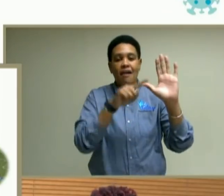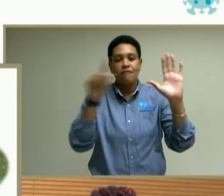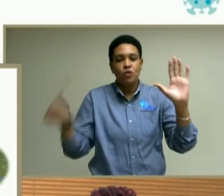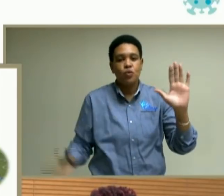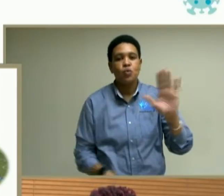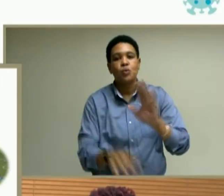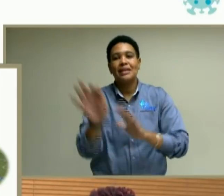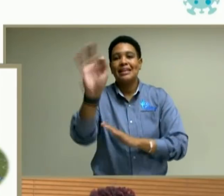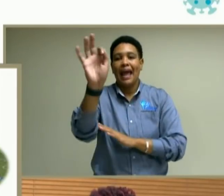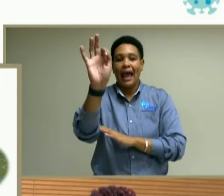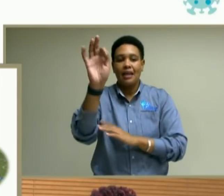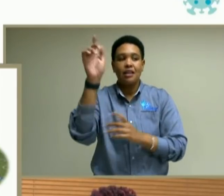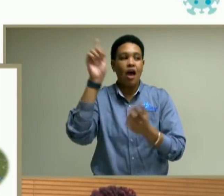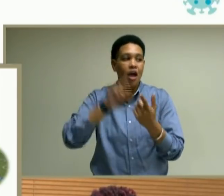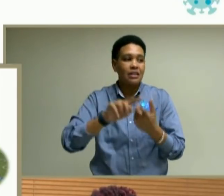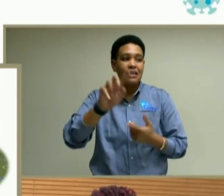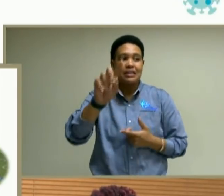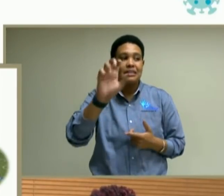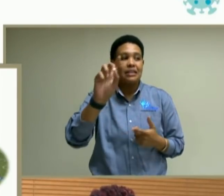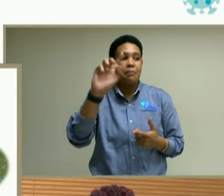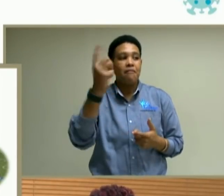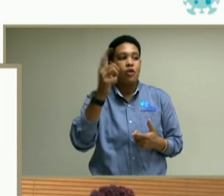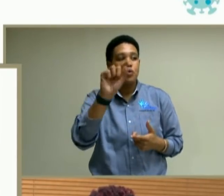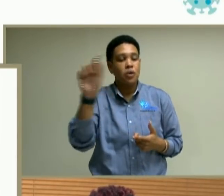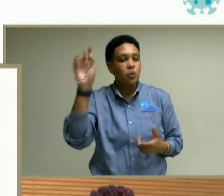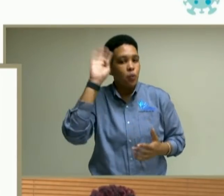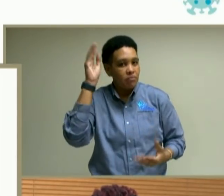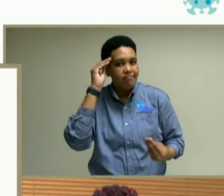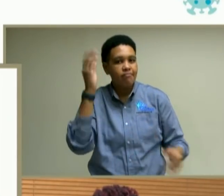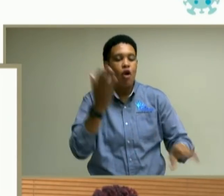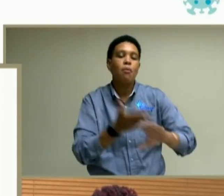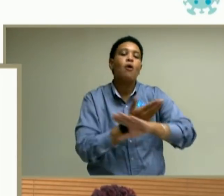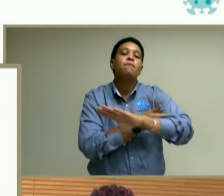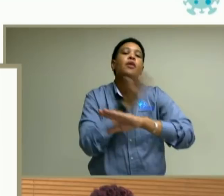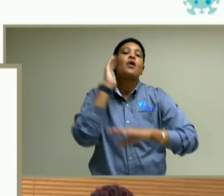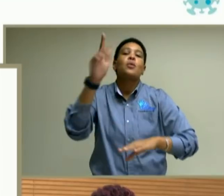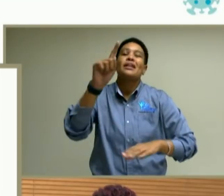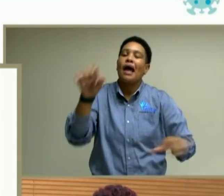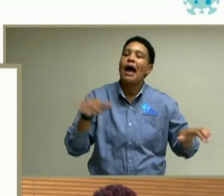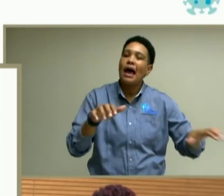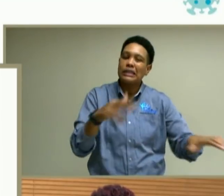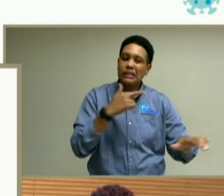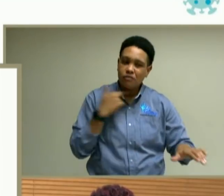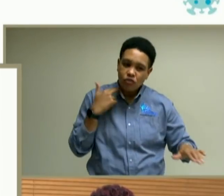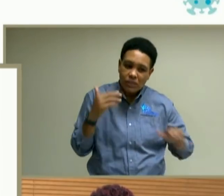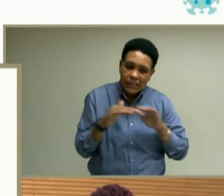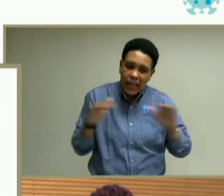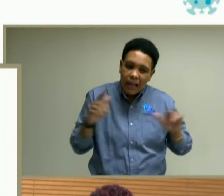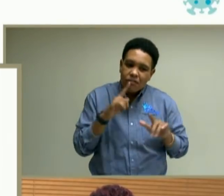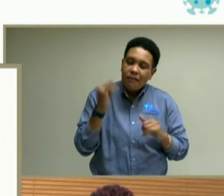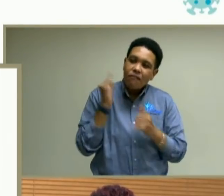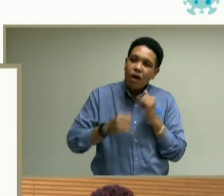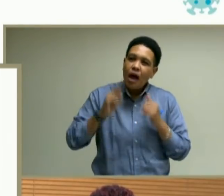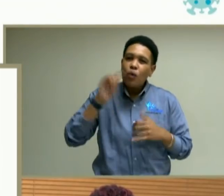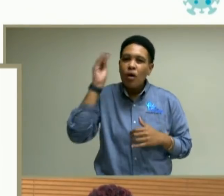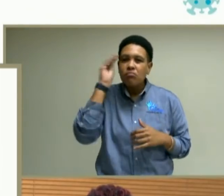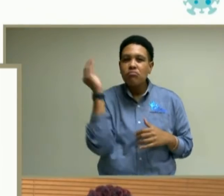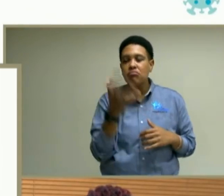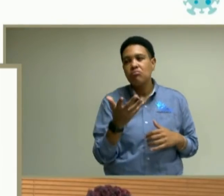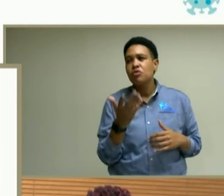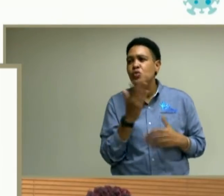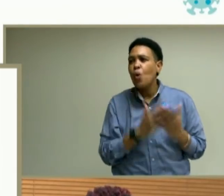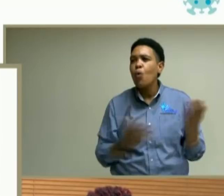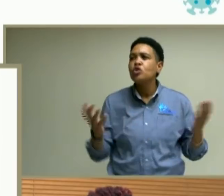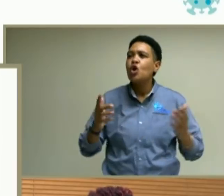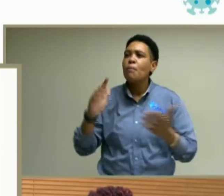December 1, 2020, and then that will be updated. The activities and their risk level, finally, just want to indicate. So what are